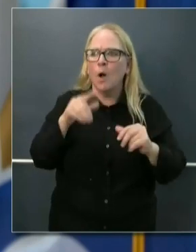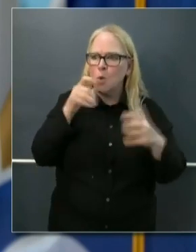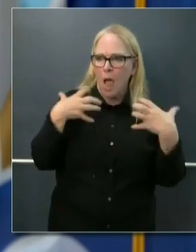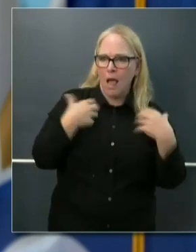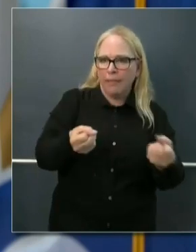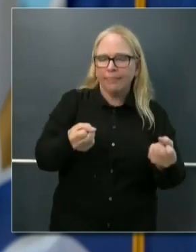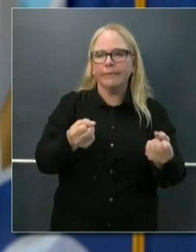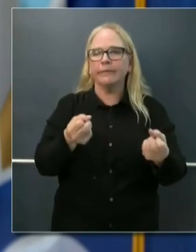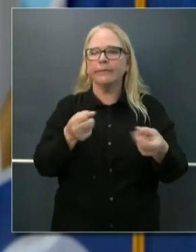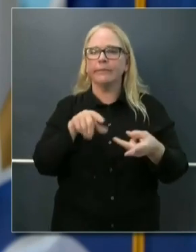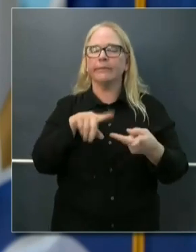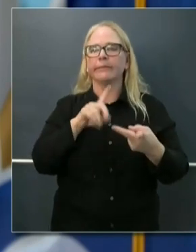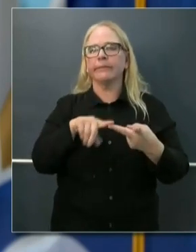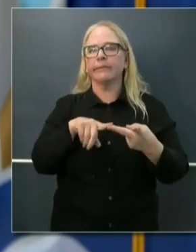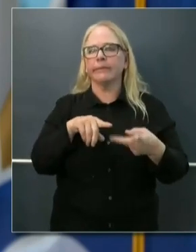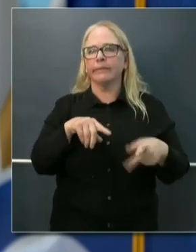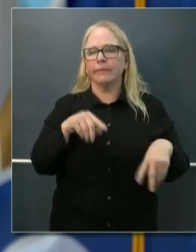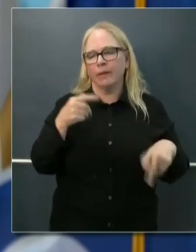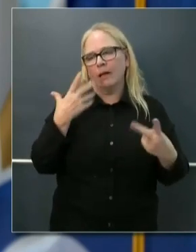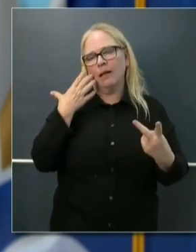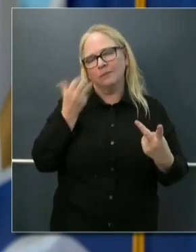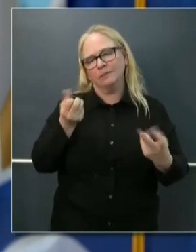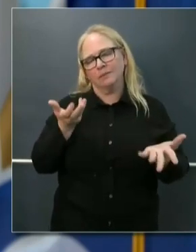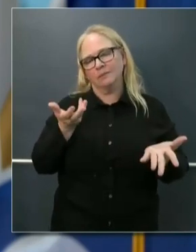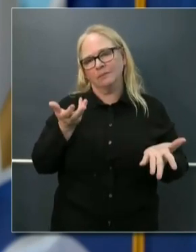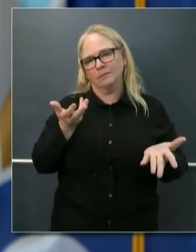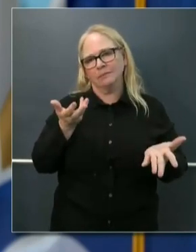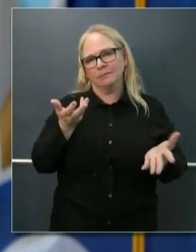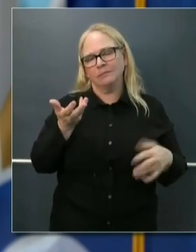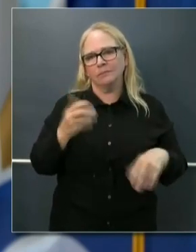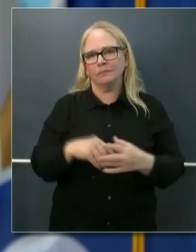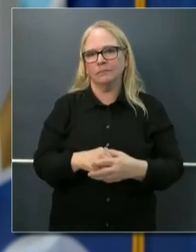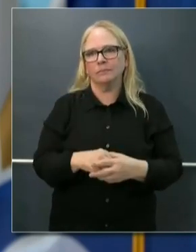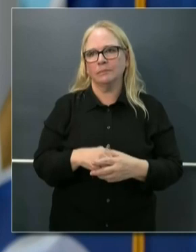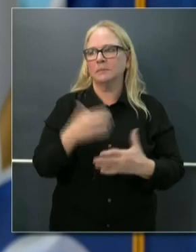a little bit of common sense as well. Leila Fadel, NPR.